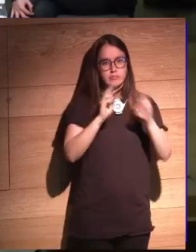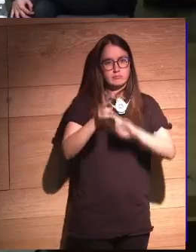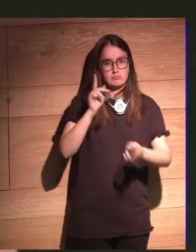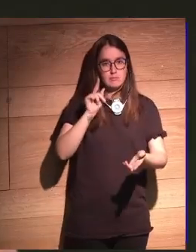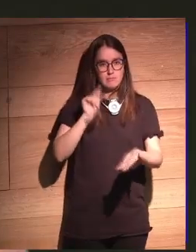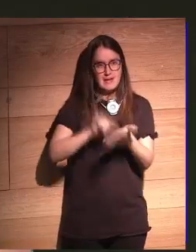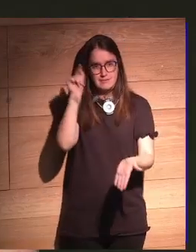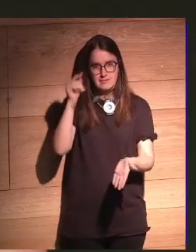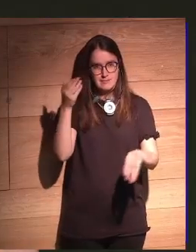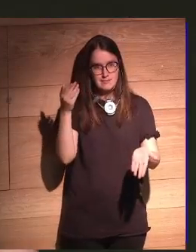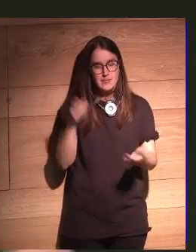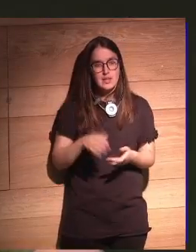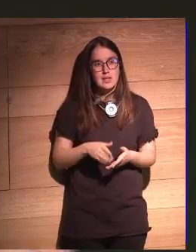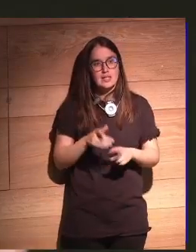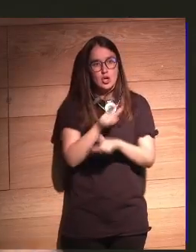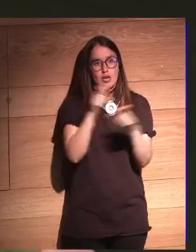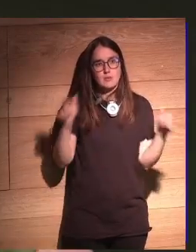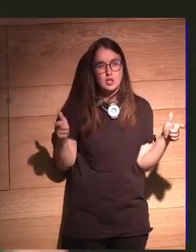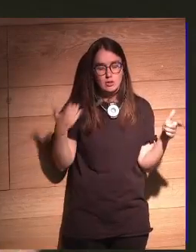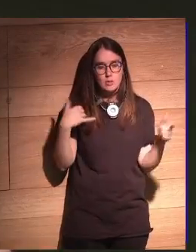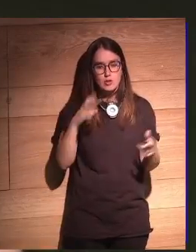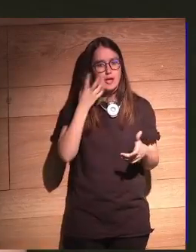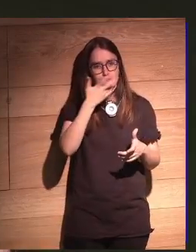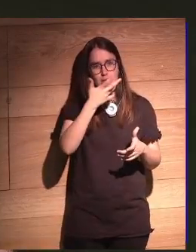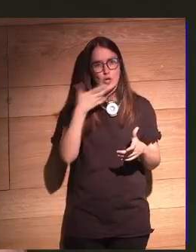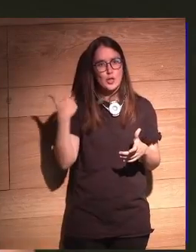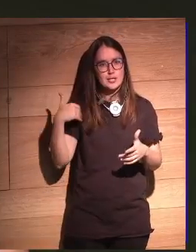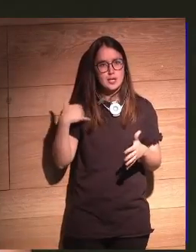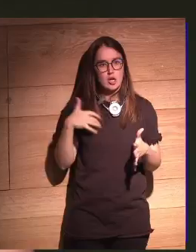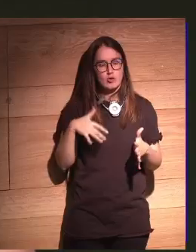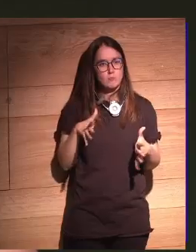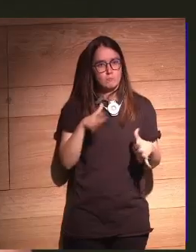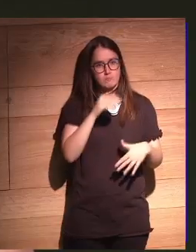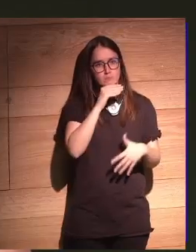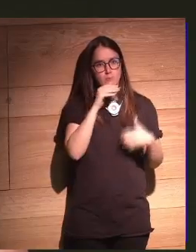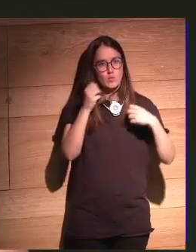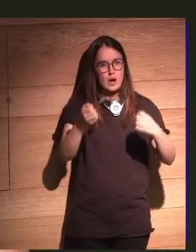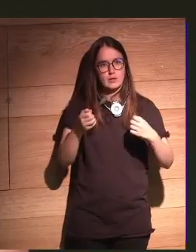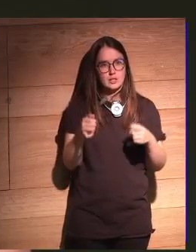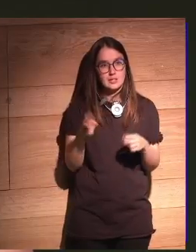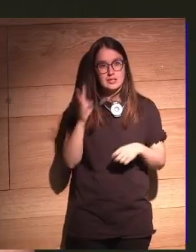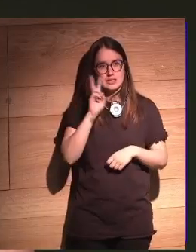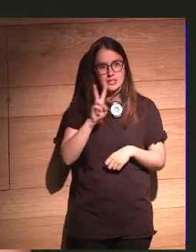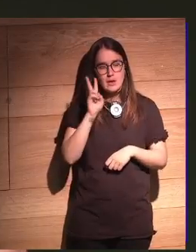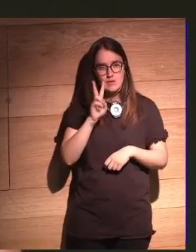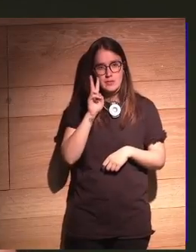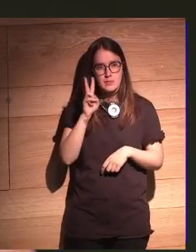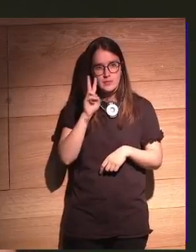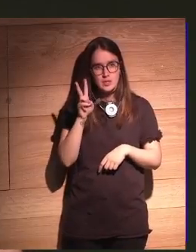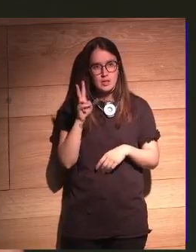we reacted a lot sooner than in the previous cycle. So population by now is saying, okay, so we saw this before, and they